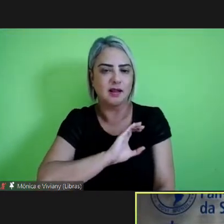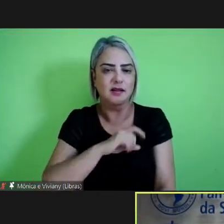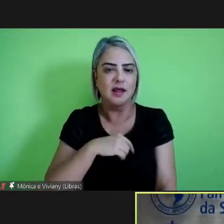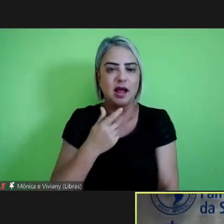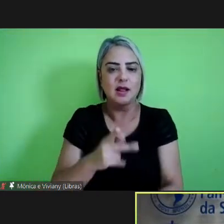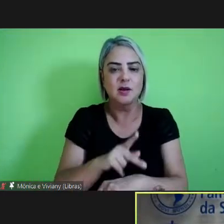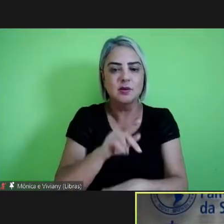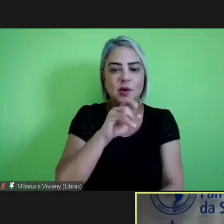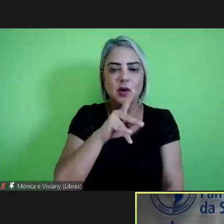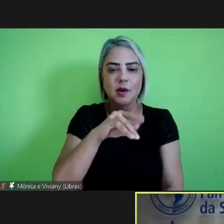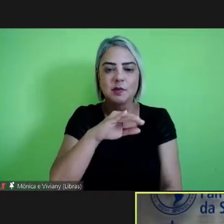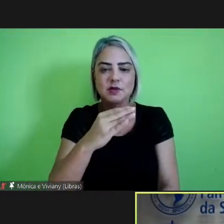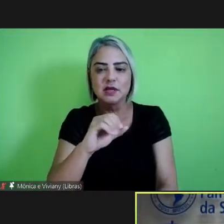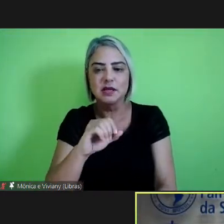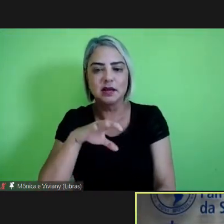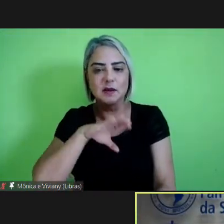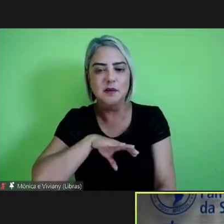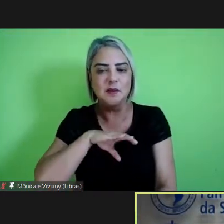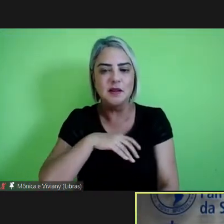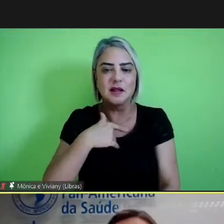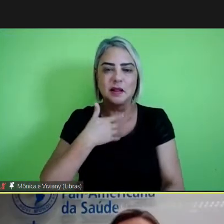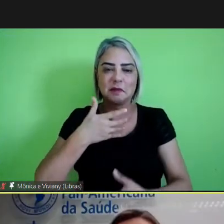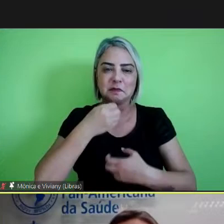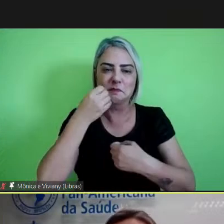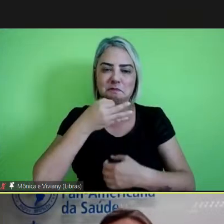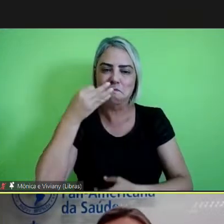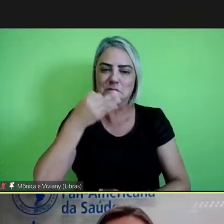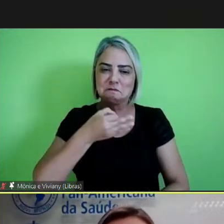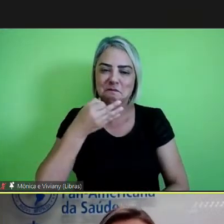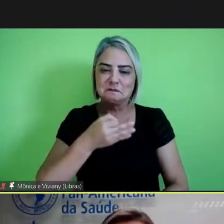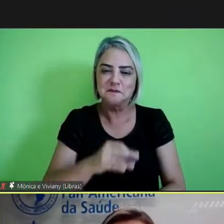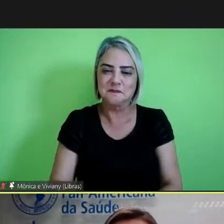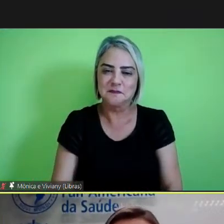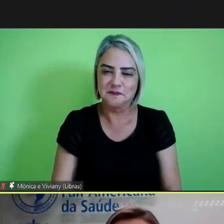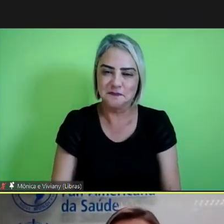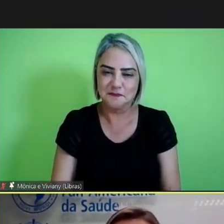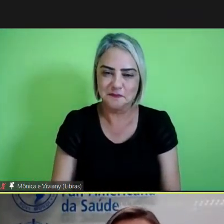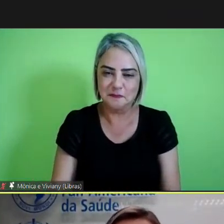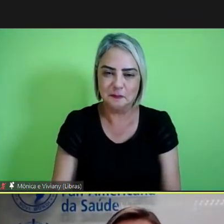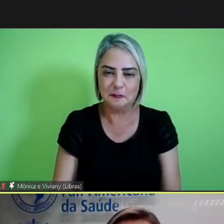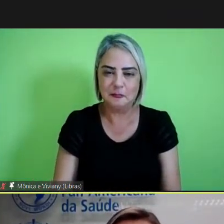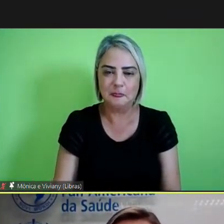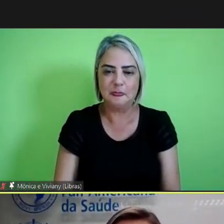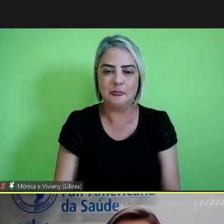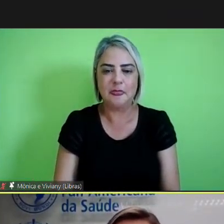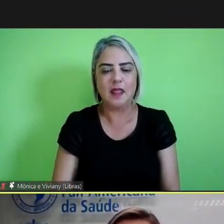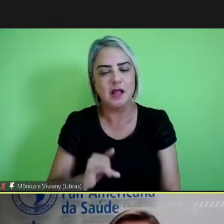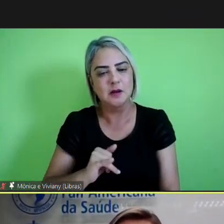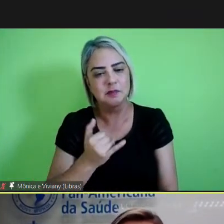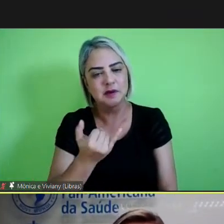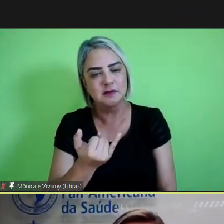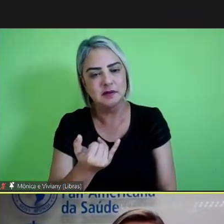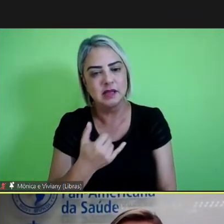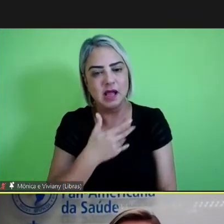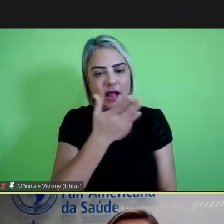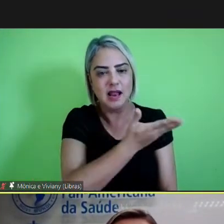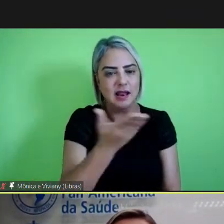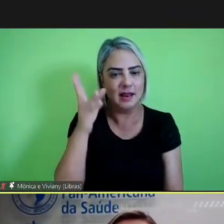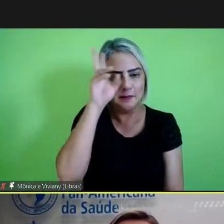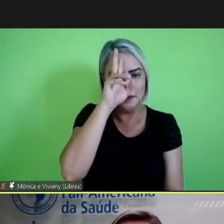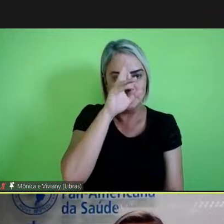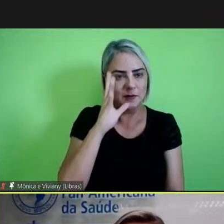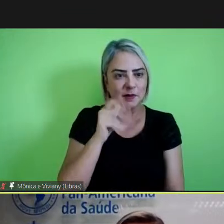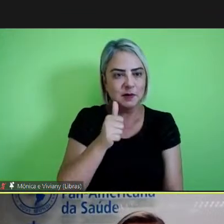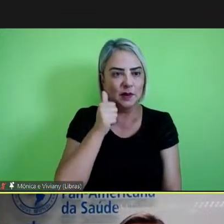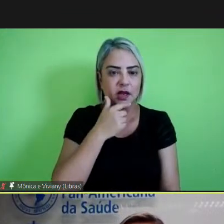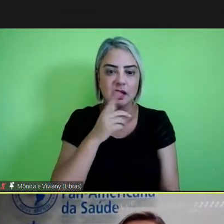this presentation from Canada. Dr. Pitinini, your Portuguese was very well received by us, and I remember